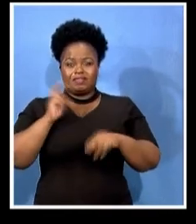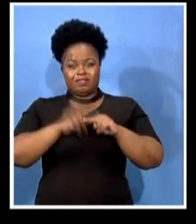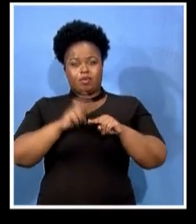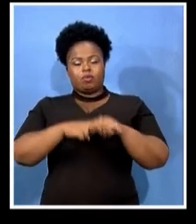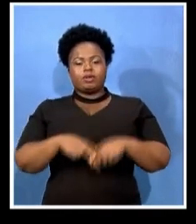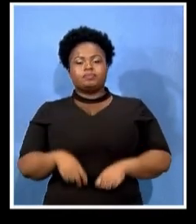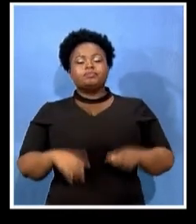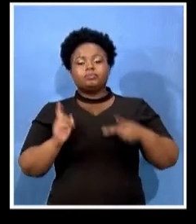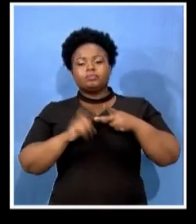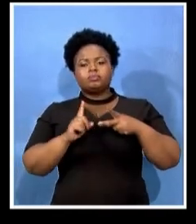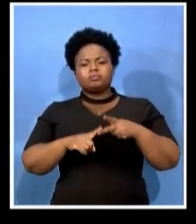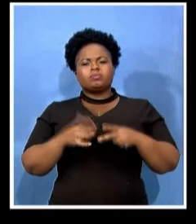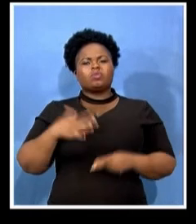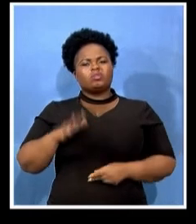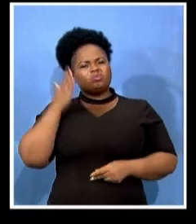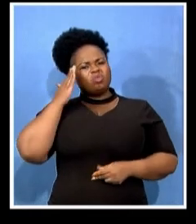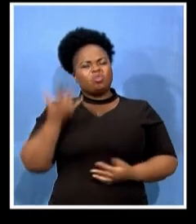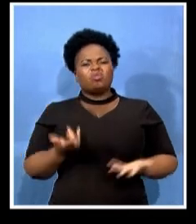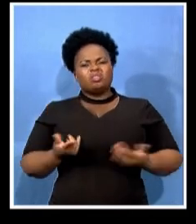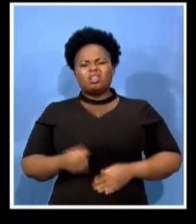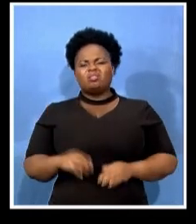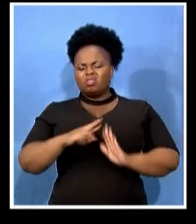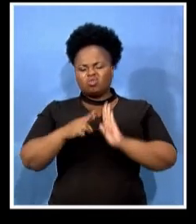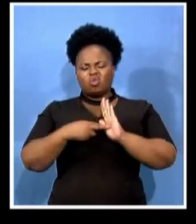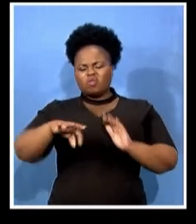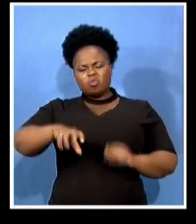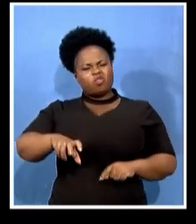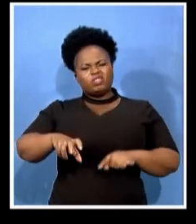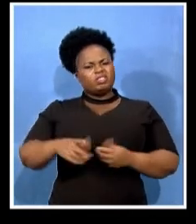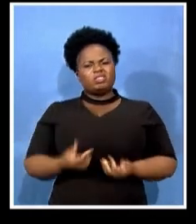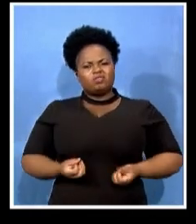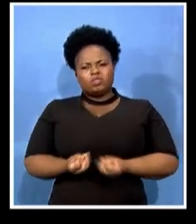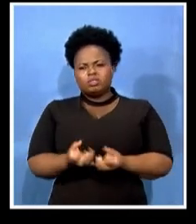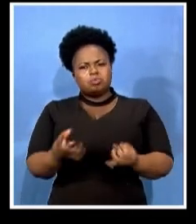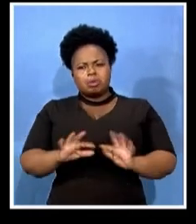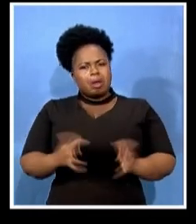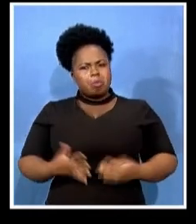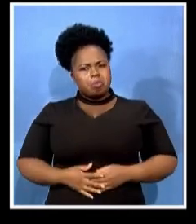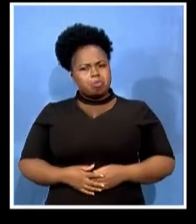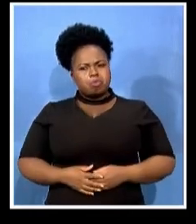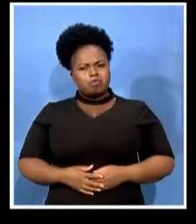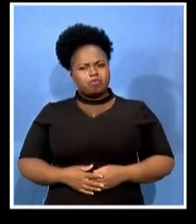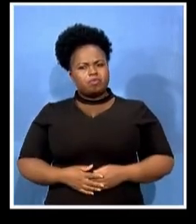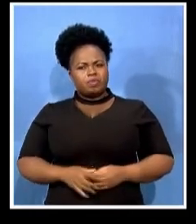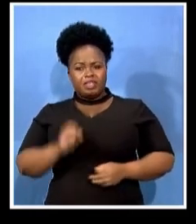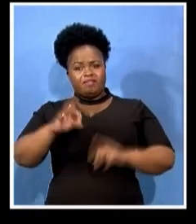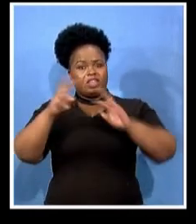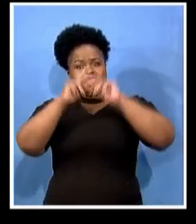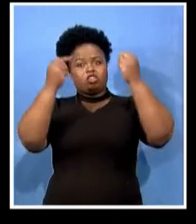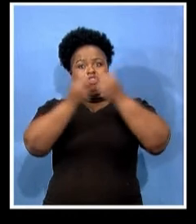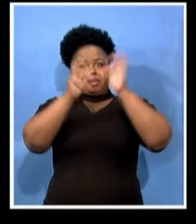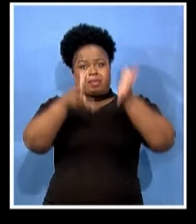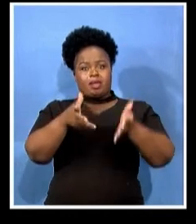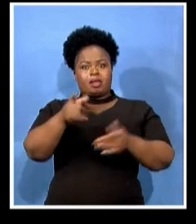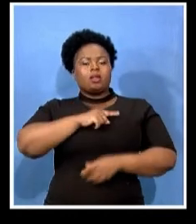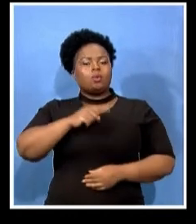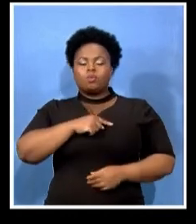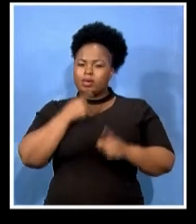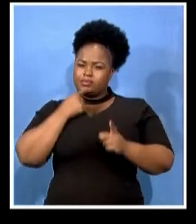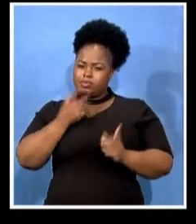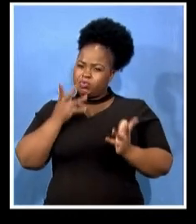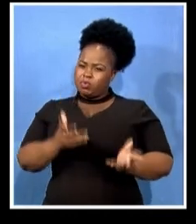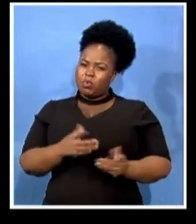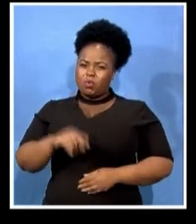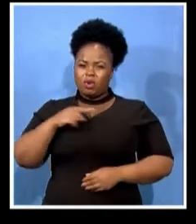of provinces in distribution of vaccines? I'm asking this because the issue of information is one that is